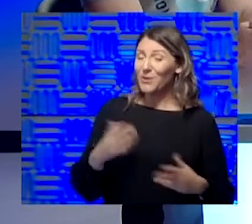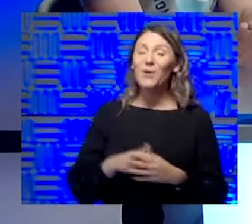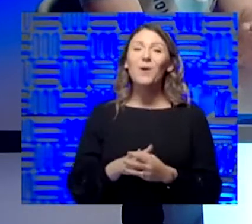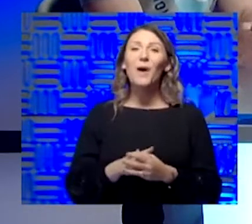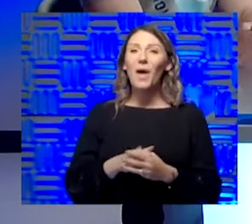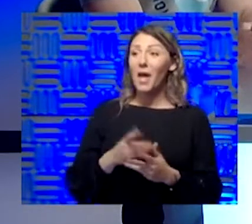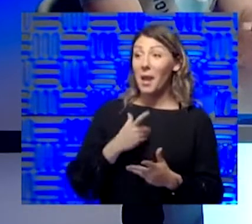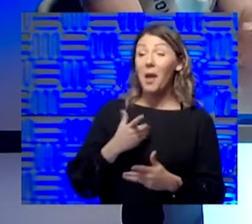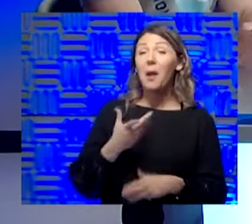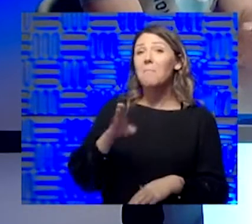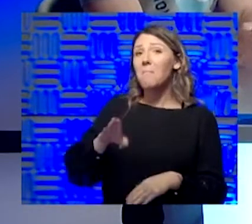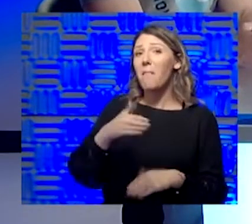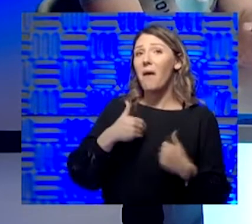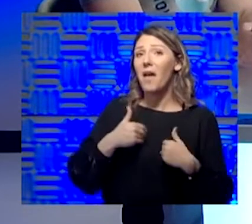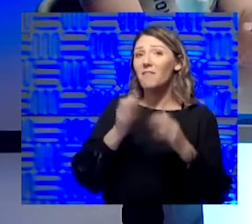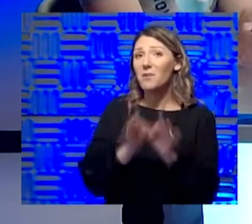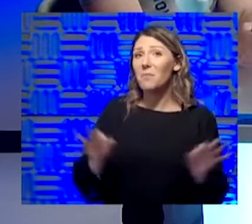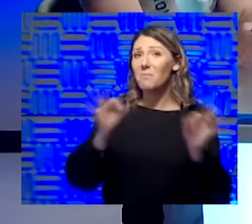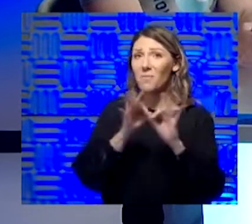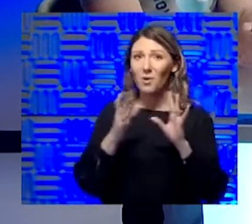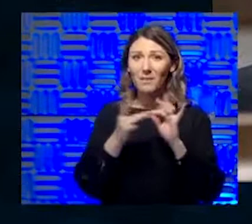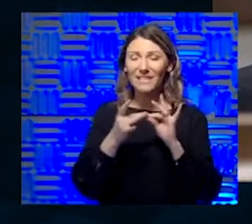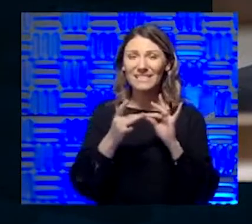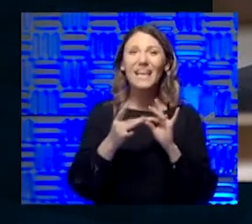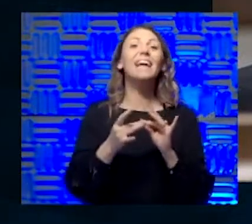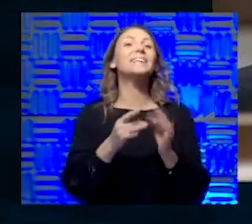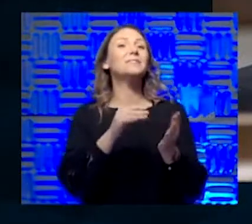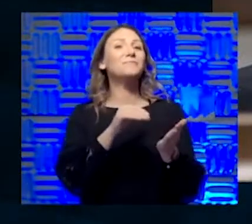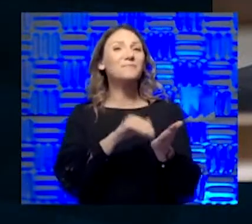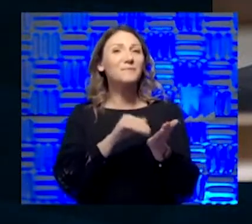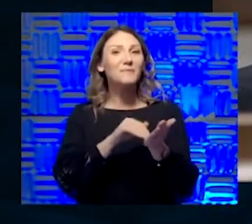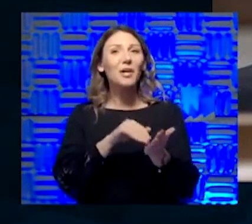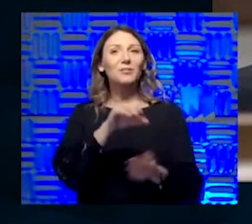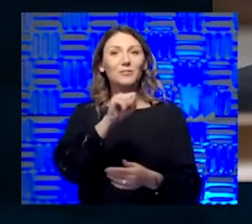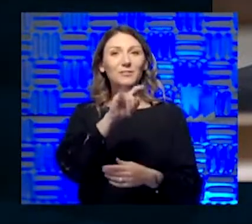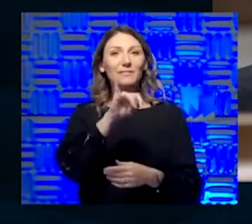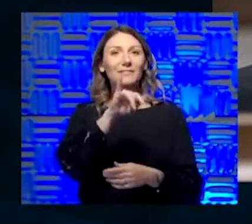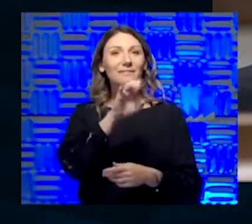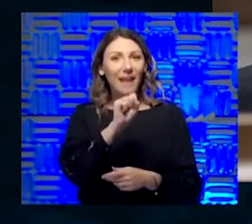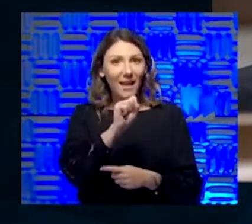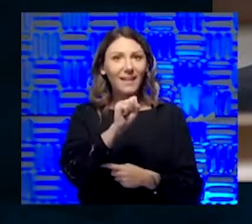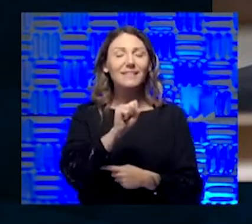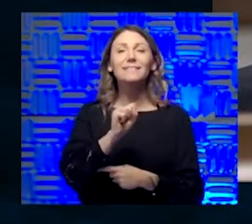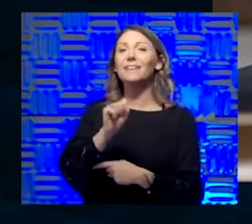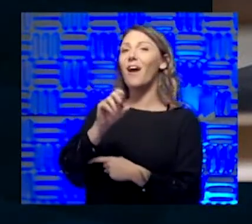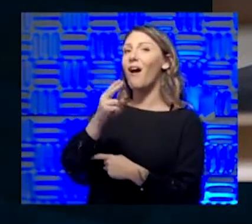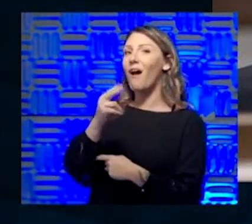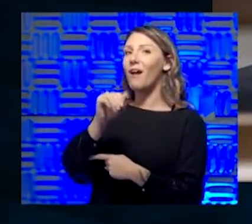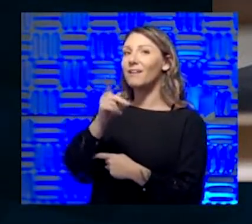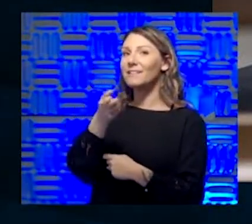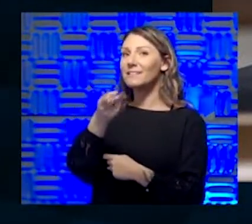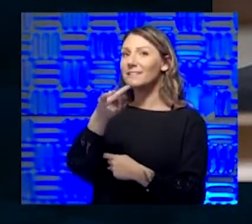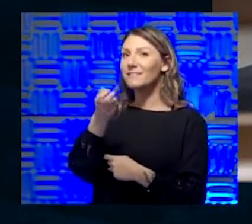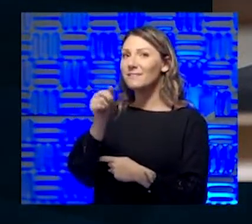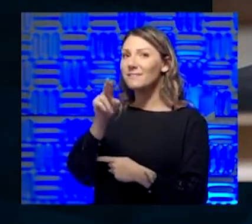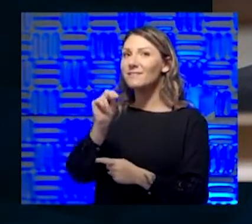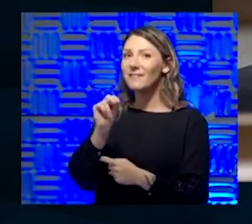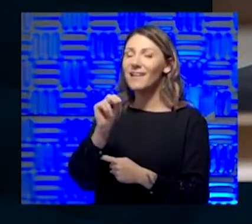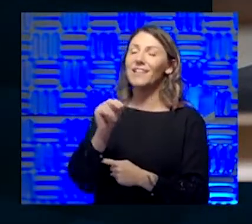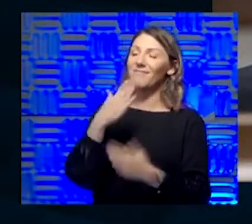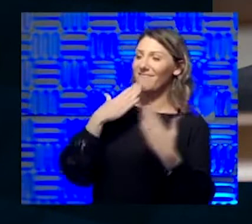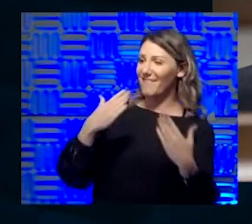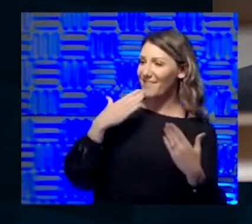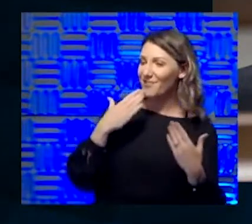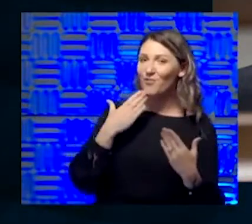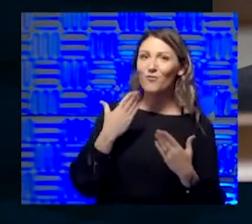message for us. Dr. Stites, thank you. Dr. Hawkinson, thank you very much. Yes, it is a T-shirt. Thank you to providing